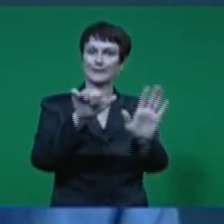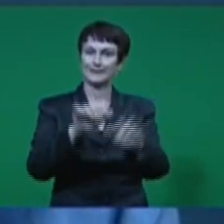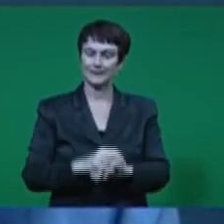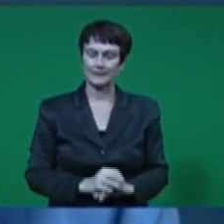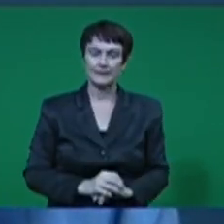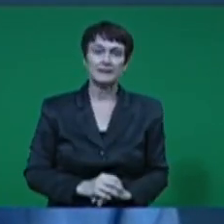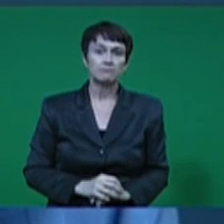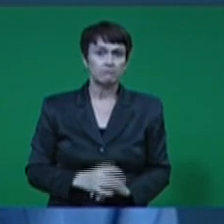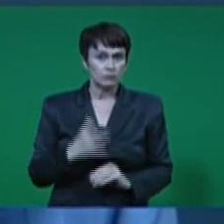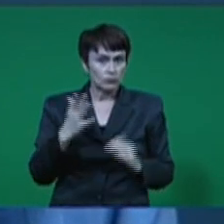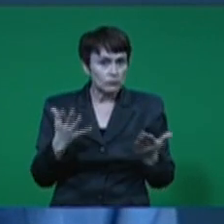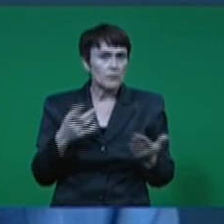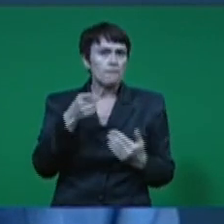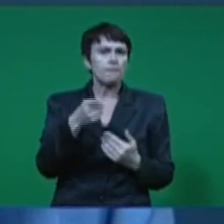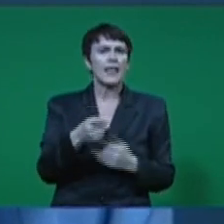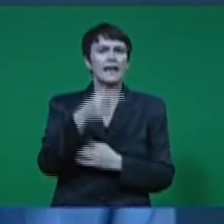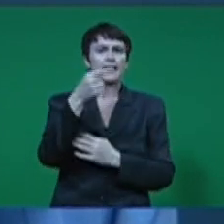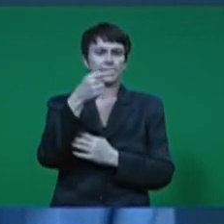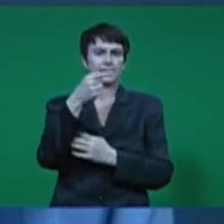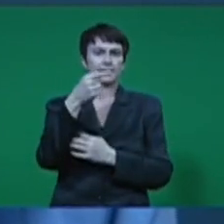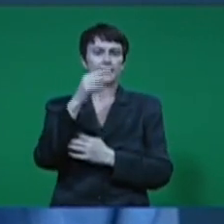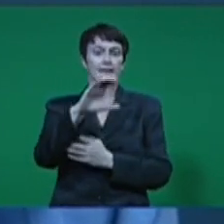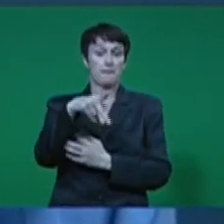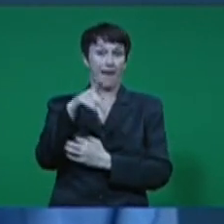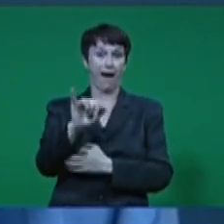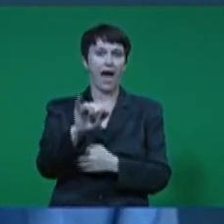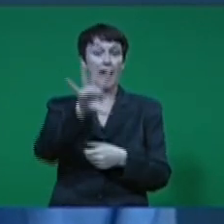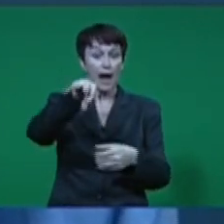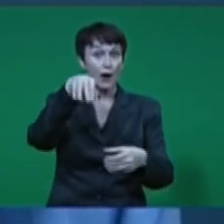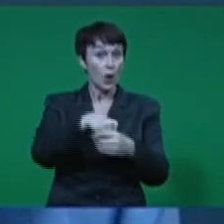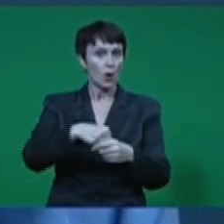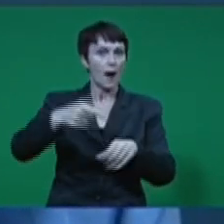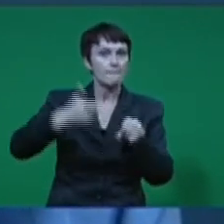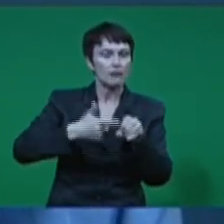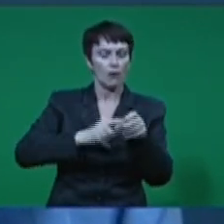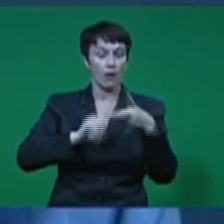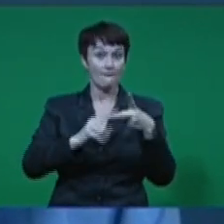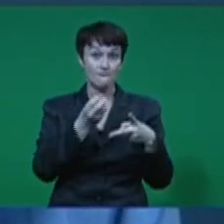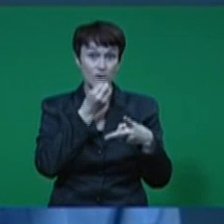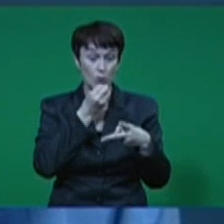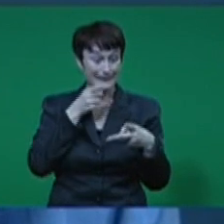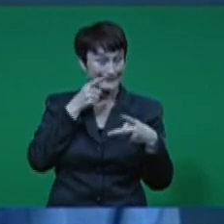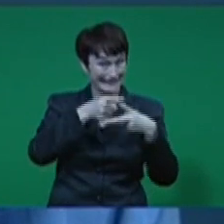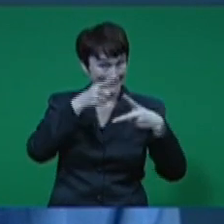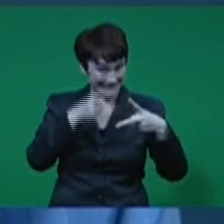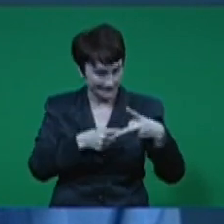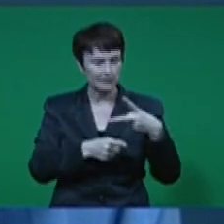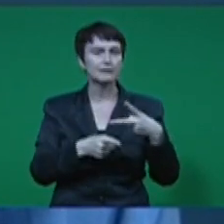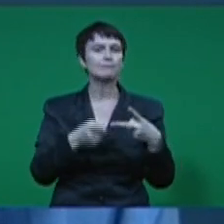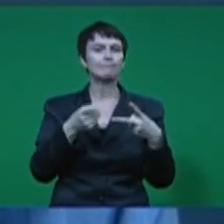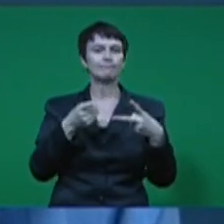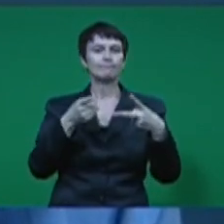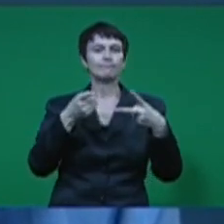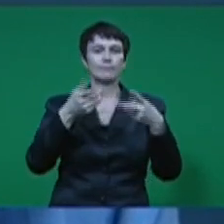Headline consumer price inflation averaged 3.3% in 2020. The forecast for 2021 is slightly